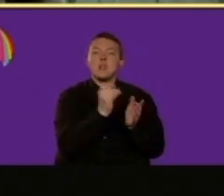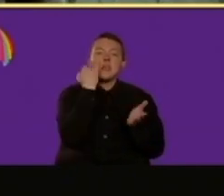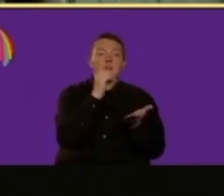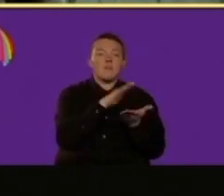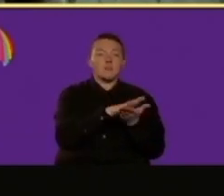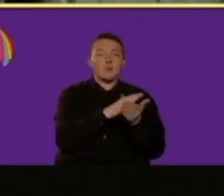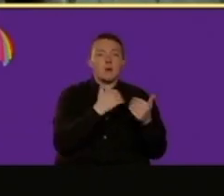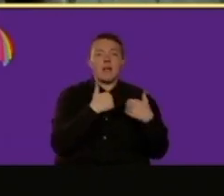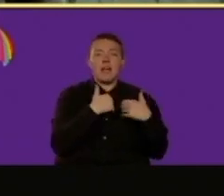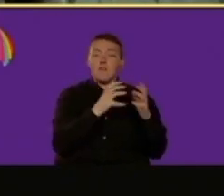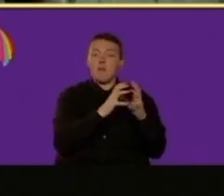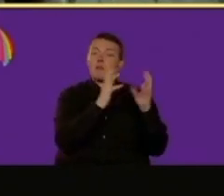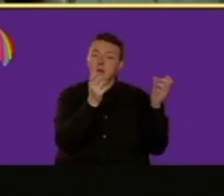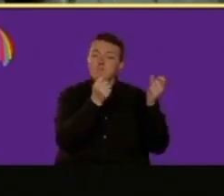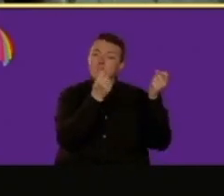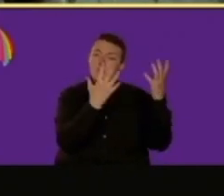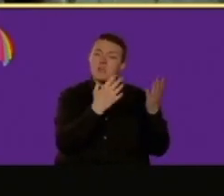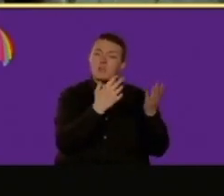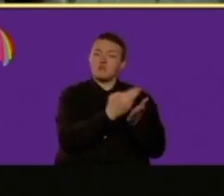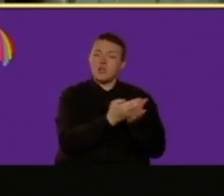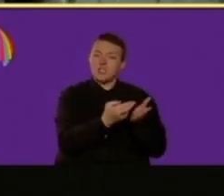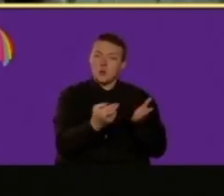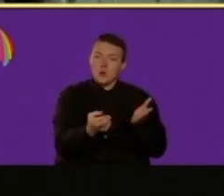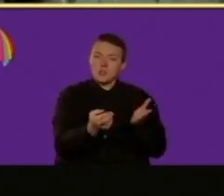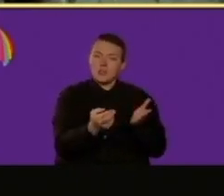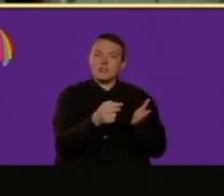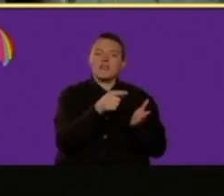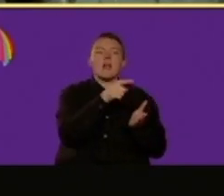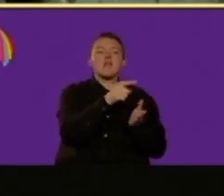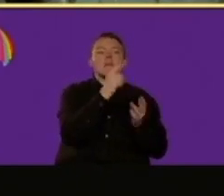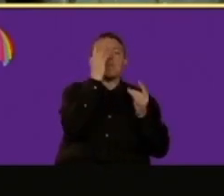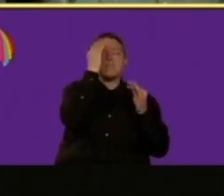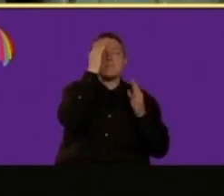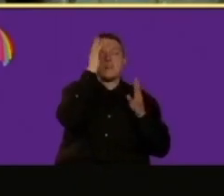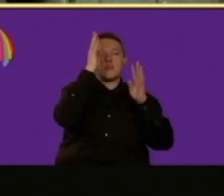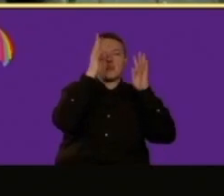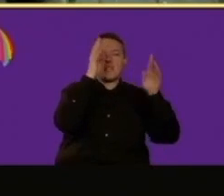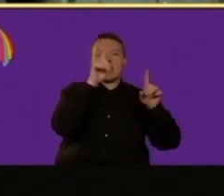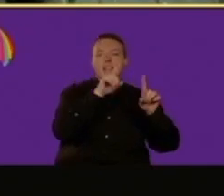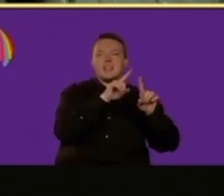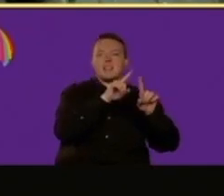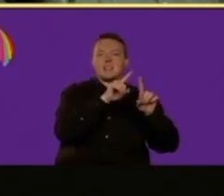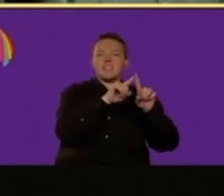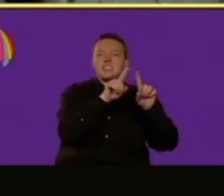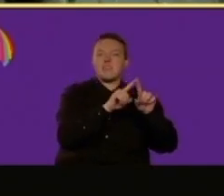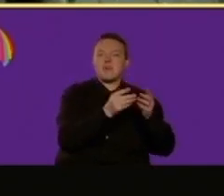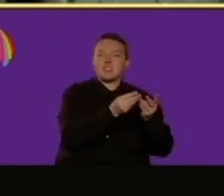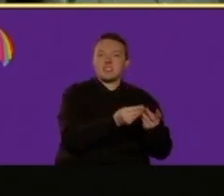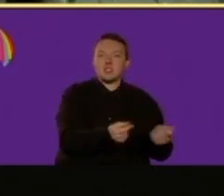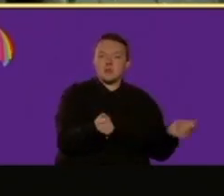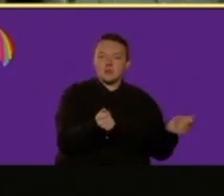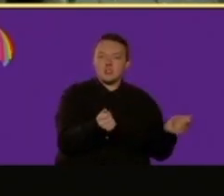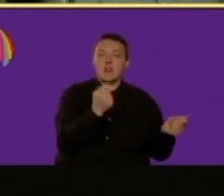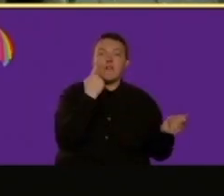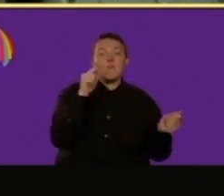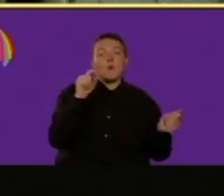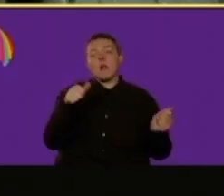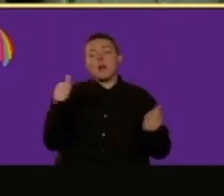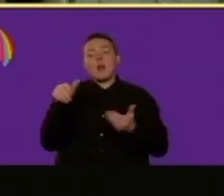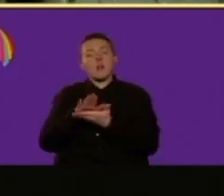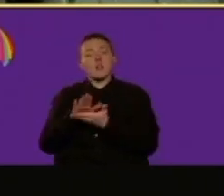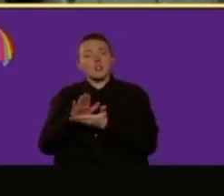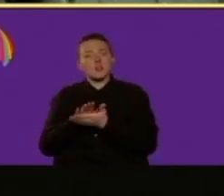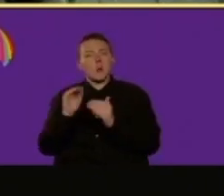teaching to make senses with, for instance, using micro item or printers,